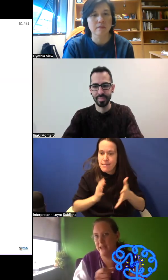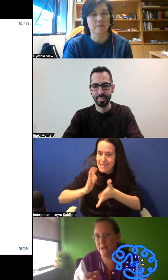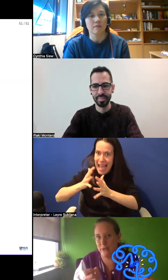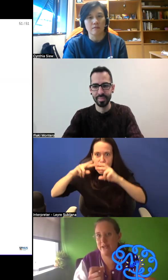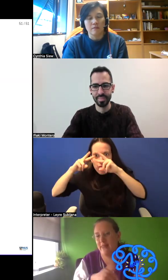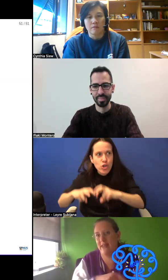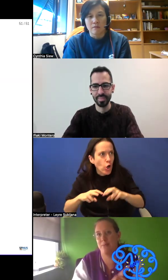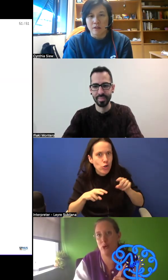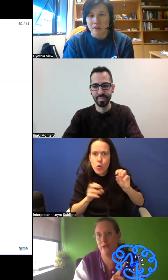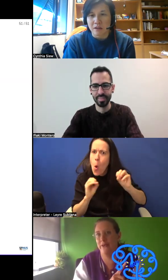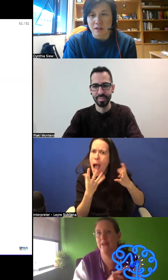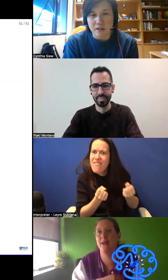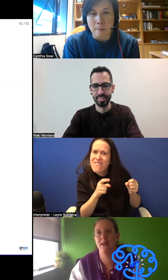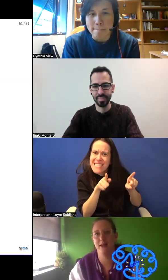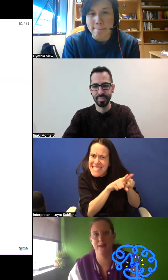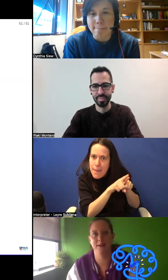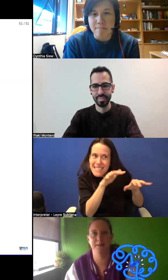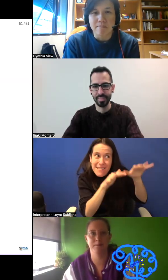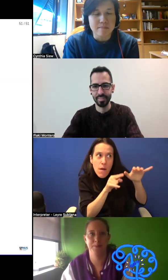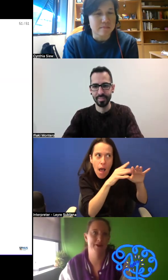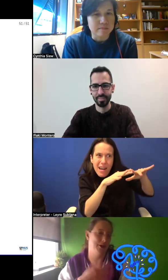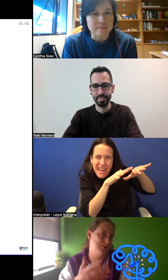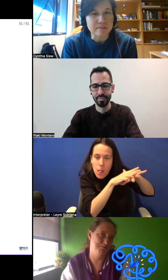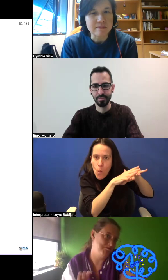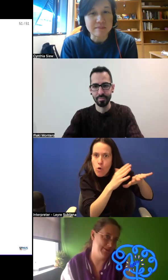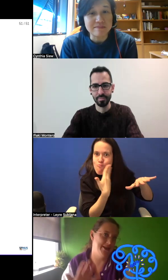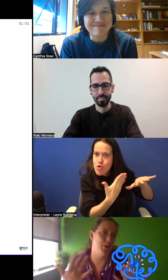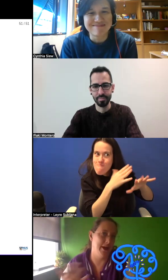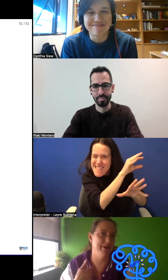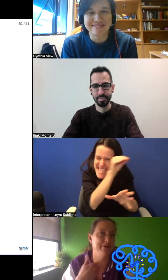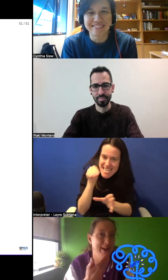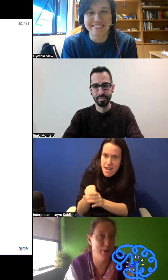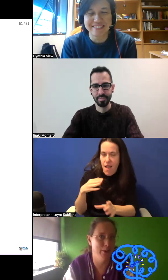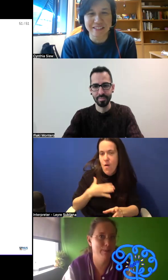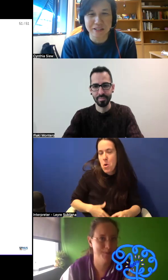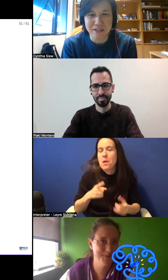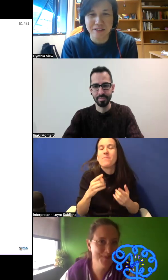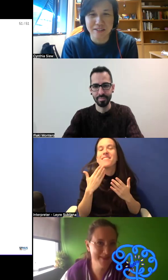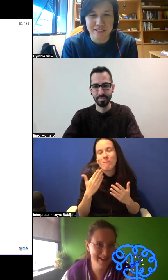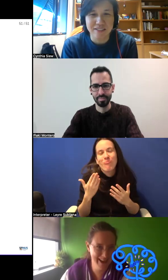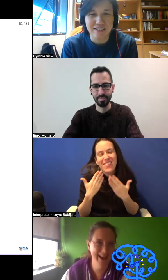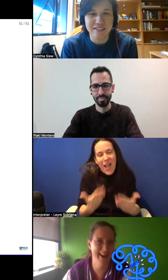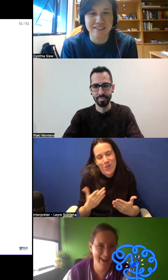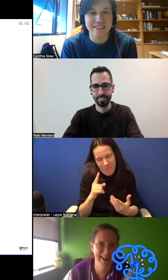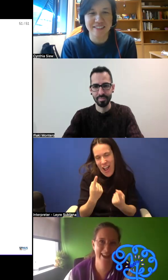language research at this moment. Uh, so that's why. But thank you.